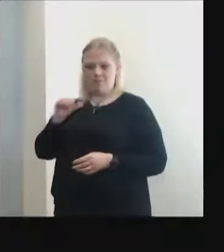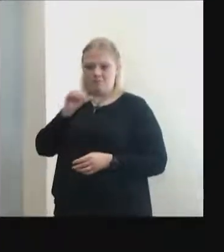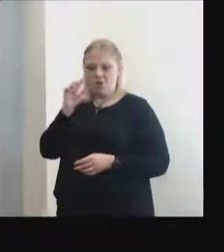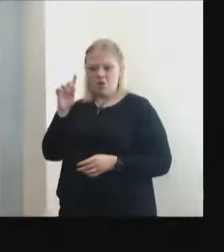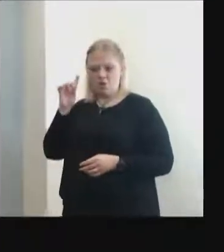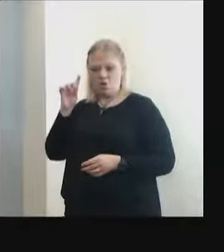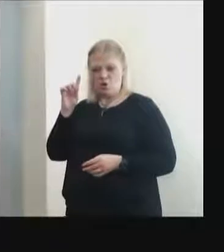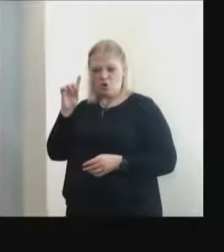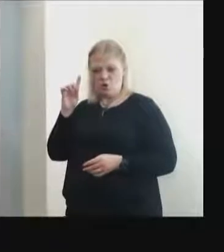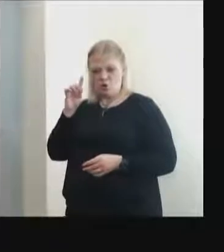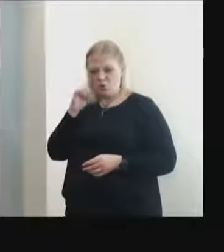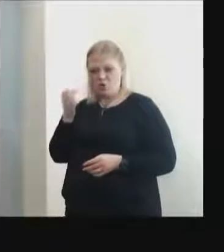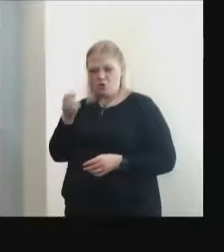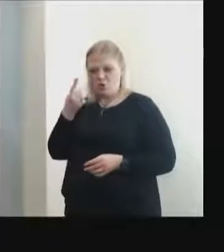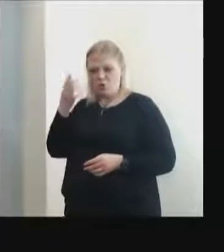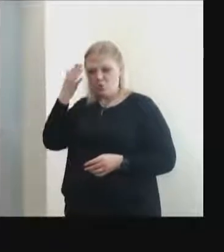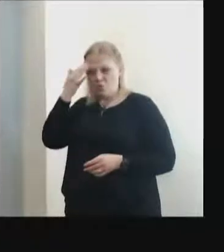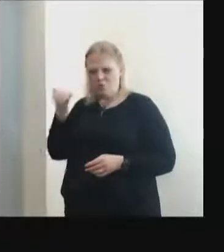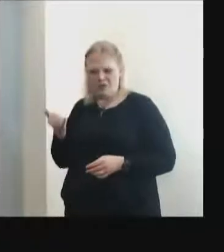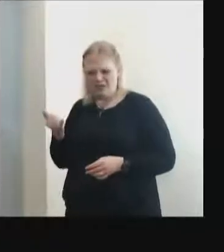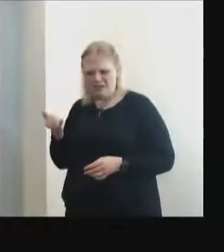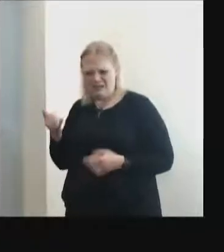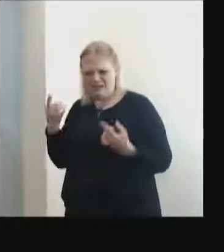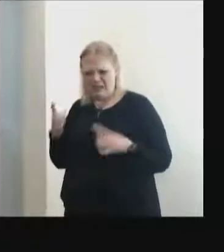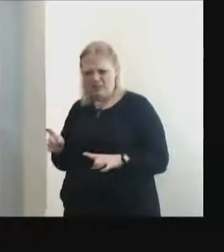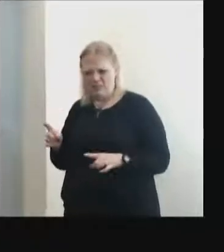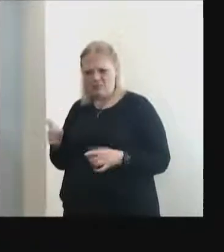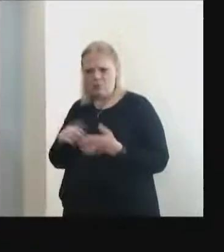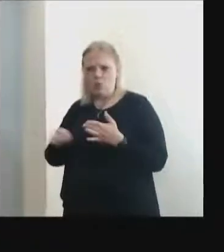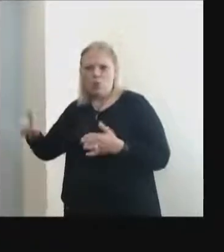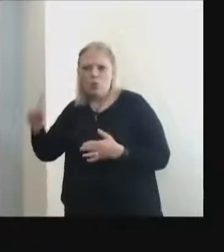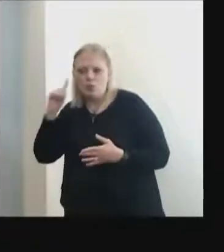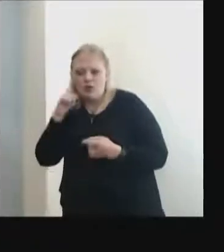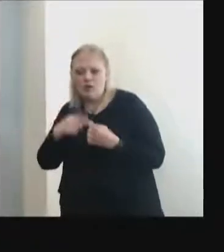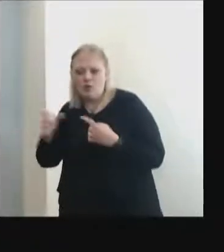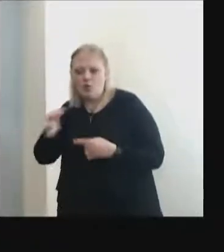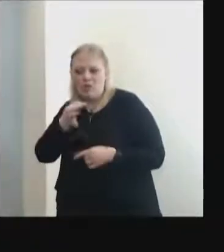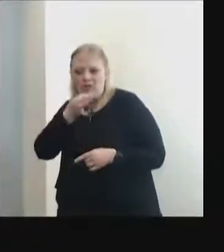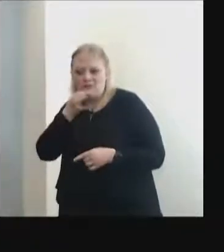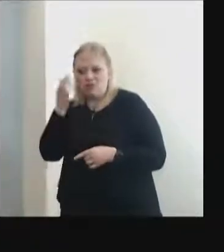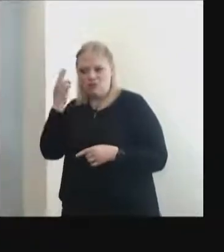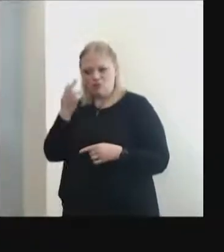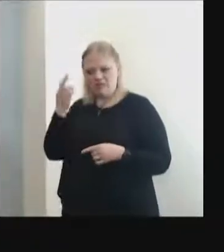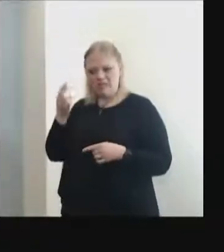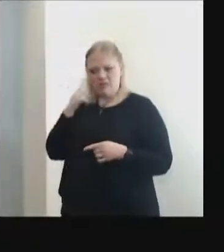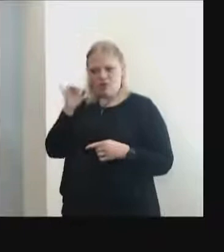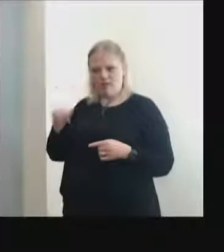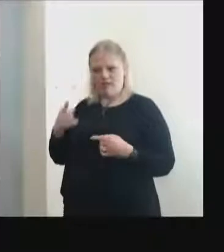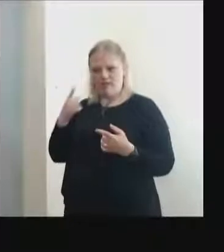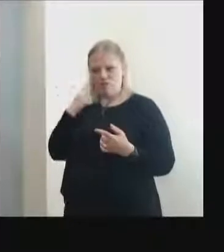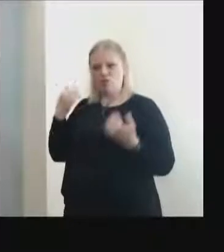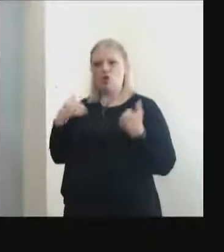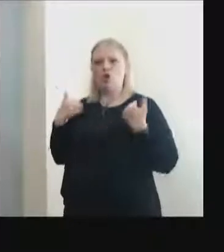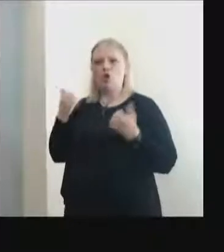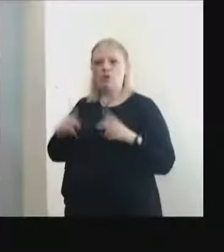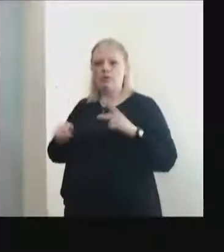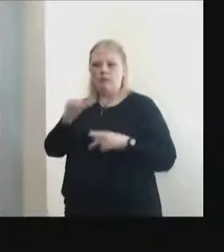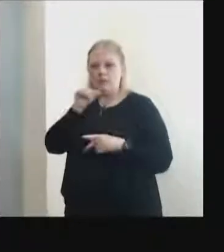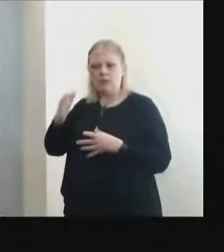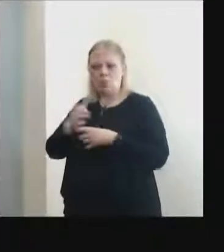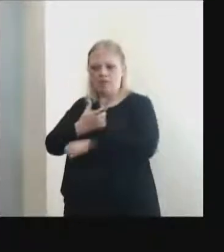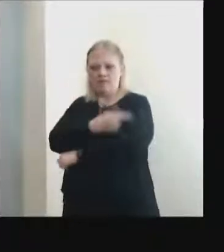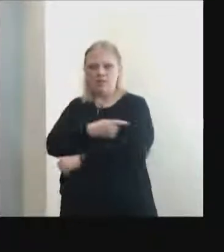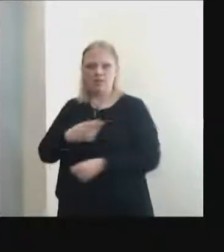solid understanding of why that is happening. What are you hearing from your experts is the reason for this, for the younger people not getting